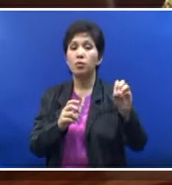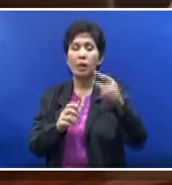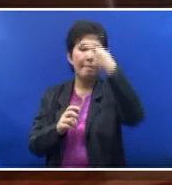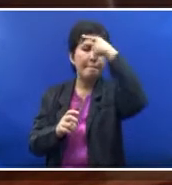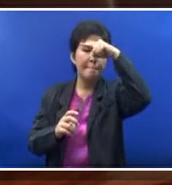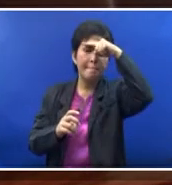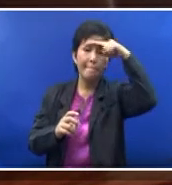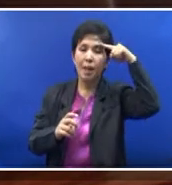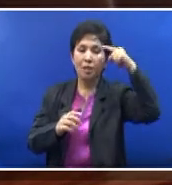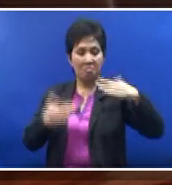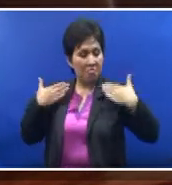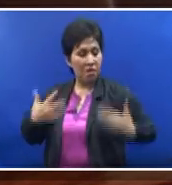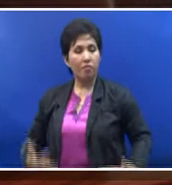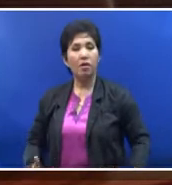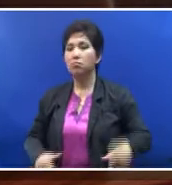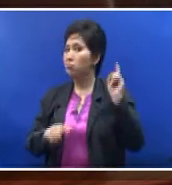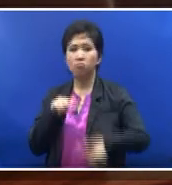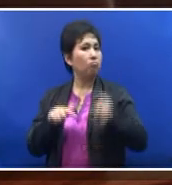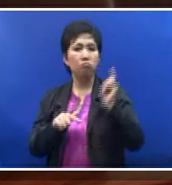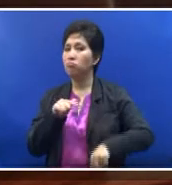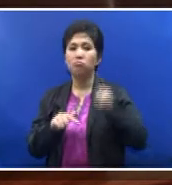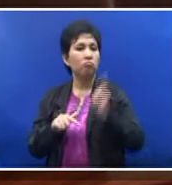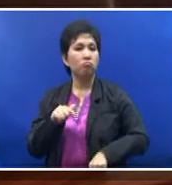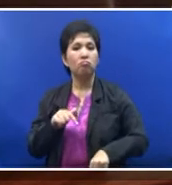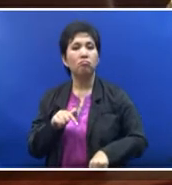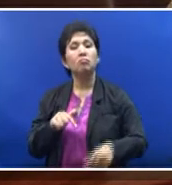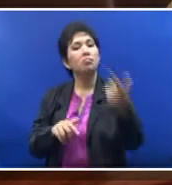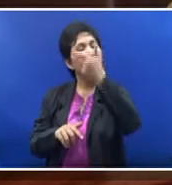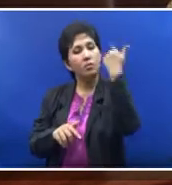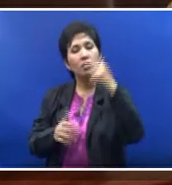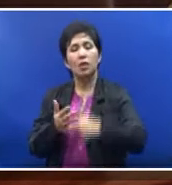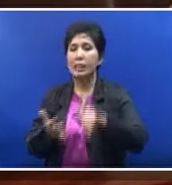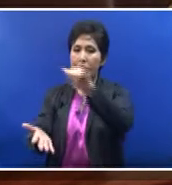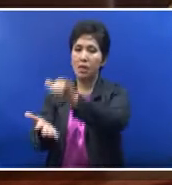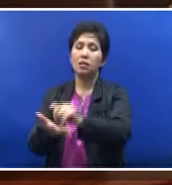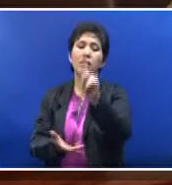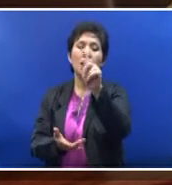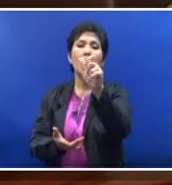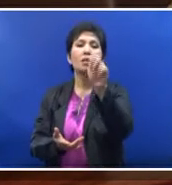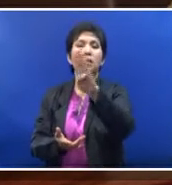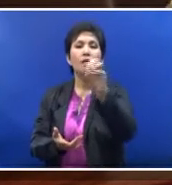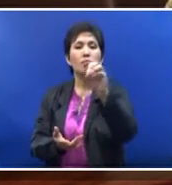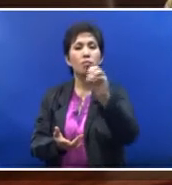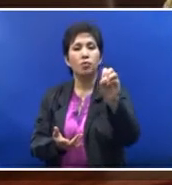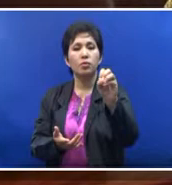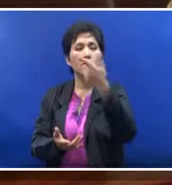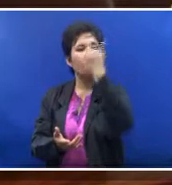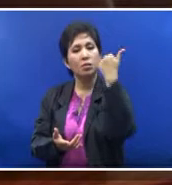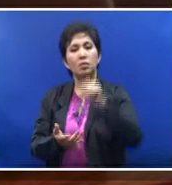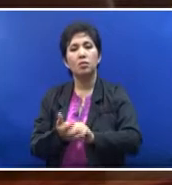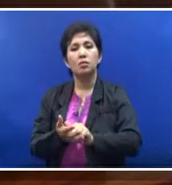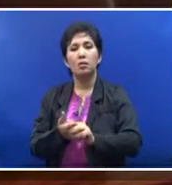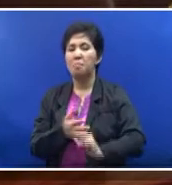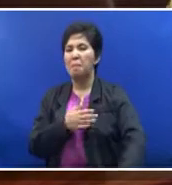black dress. Cannot at all, right? Okay, so that is taboos. Okay, whereby it is banned